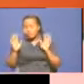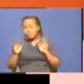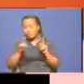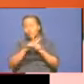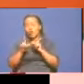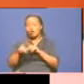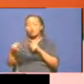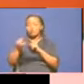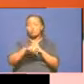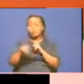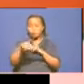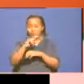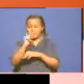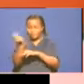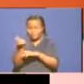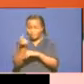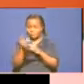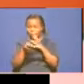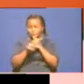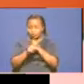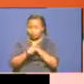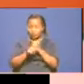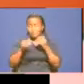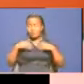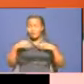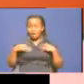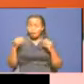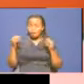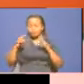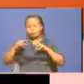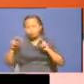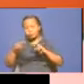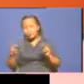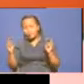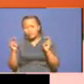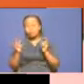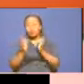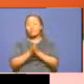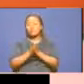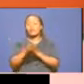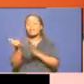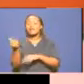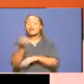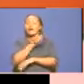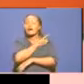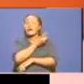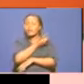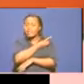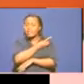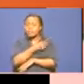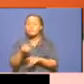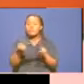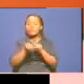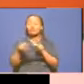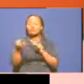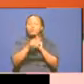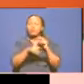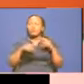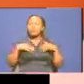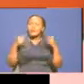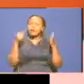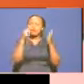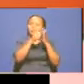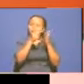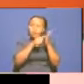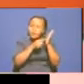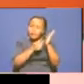Kenya Renal Association, which is headed by my mentor, Dr. Ahmed Tahir. Yeah. And we have guidelines in place to help